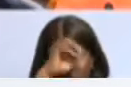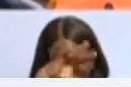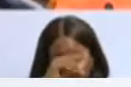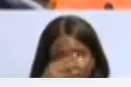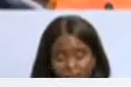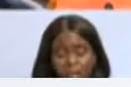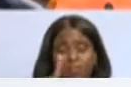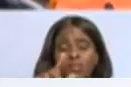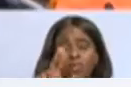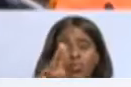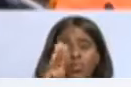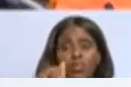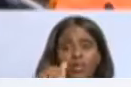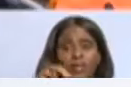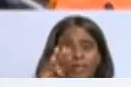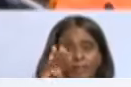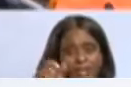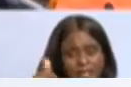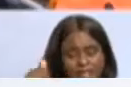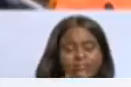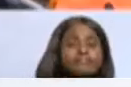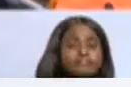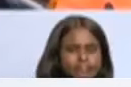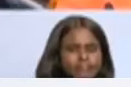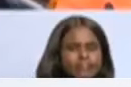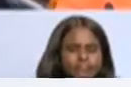to revive an investment from